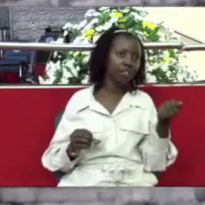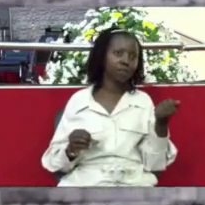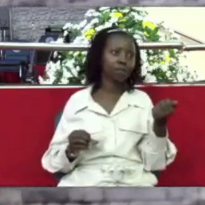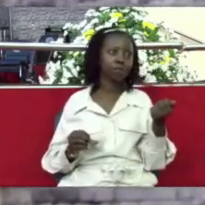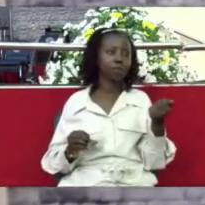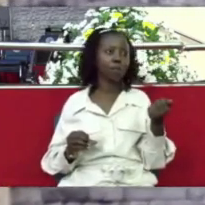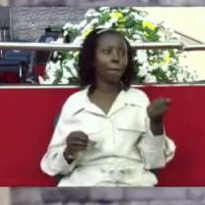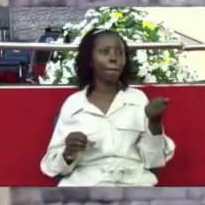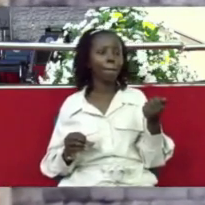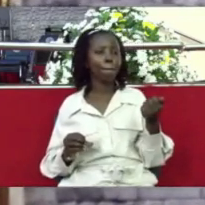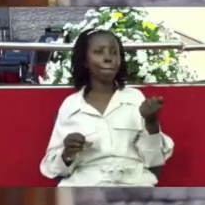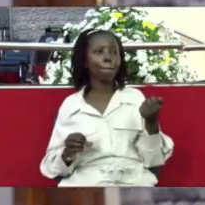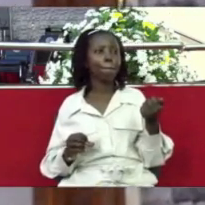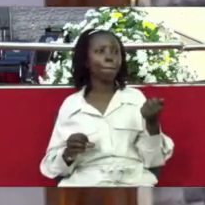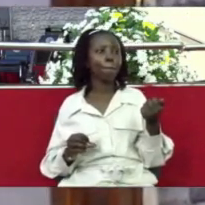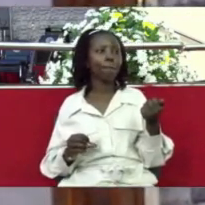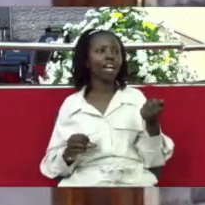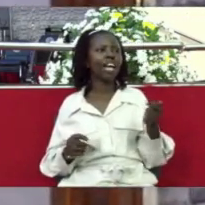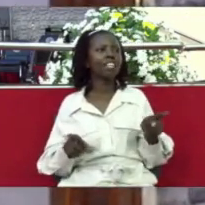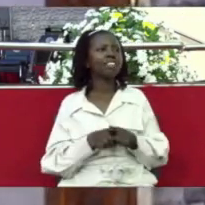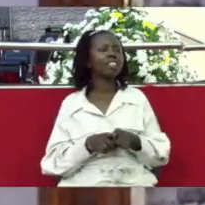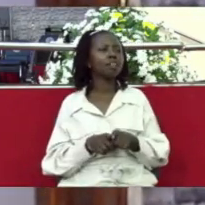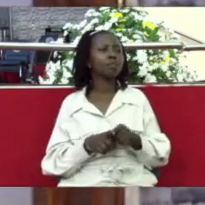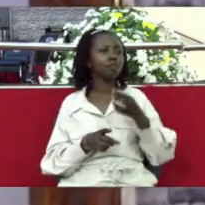And that just would be manipulating you.